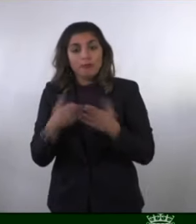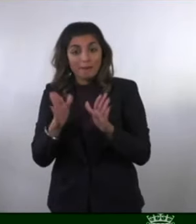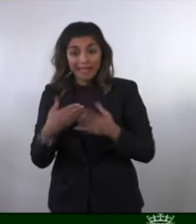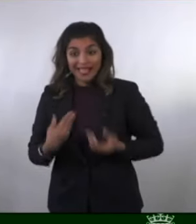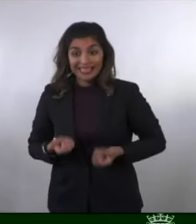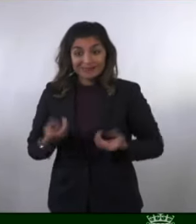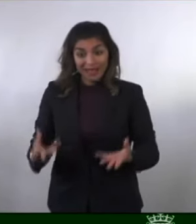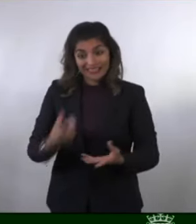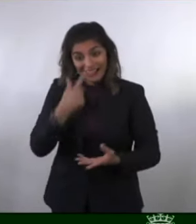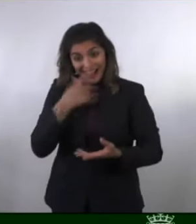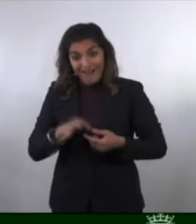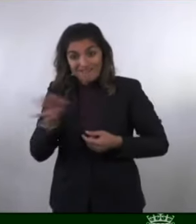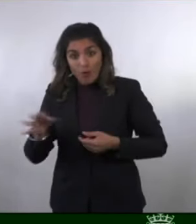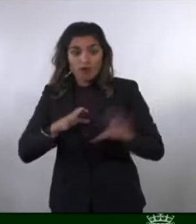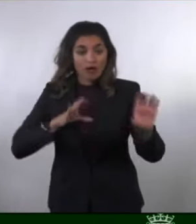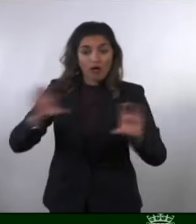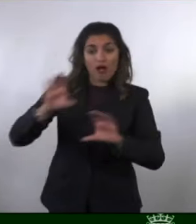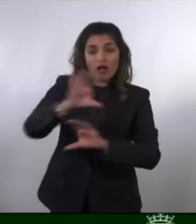We've had